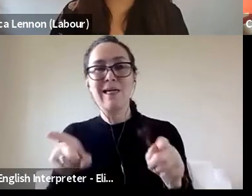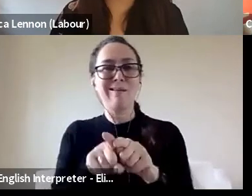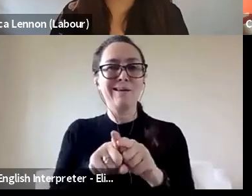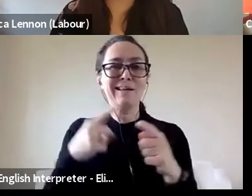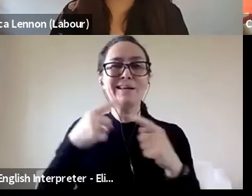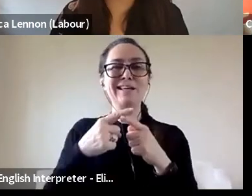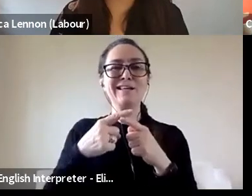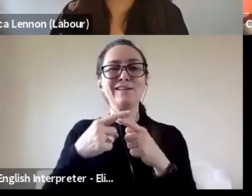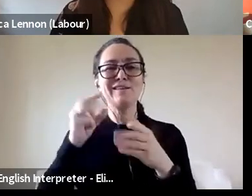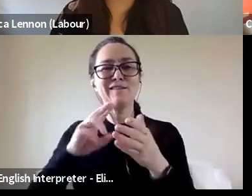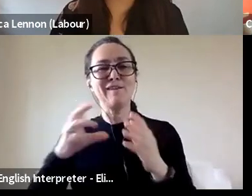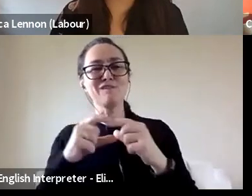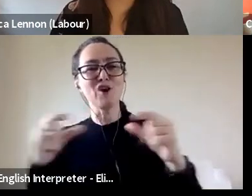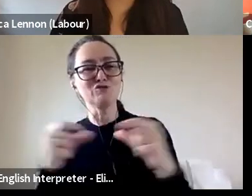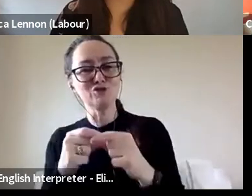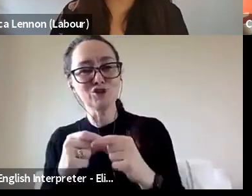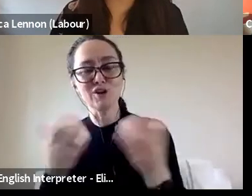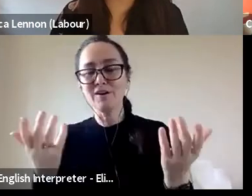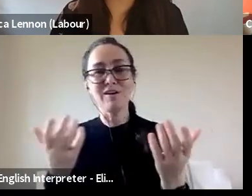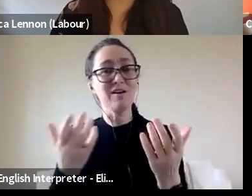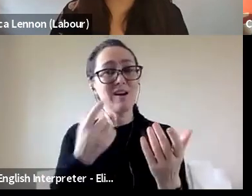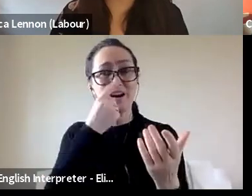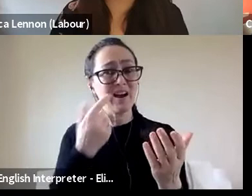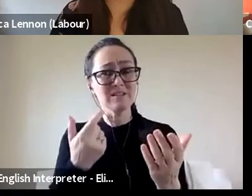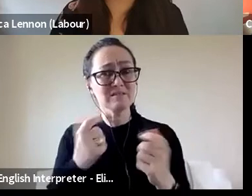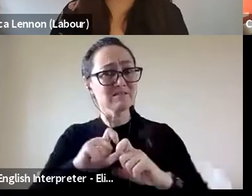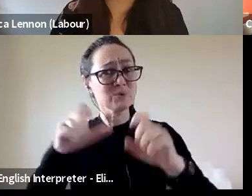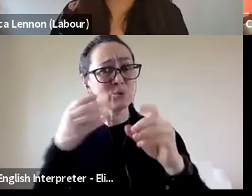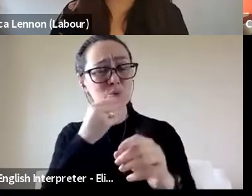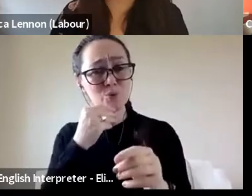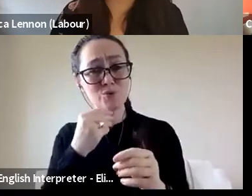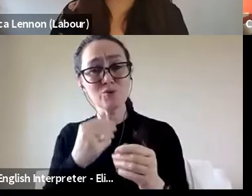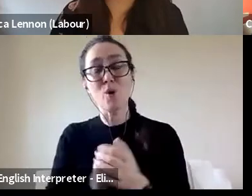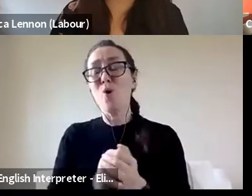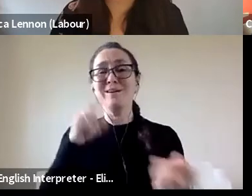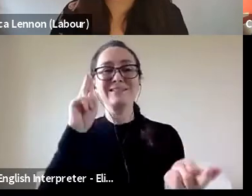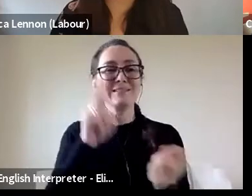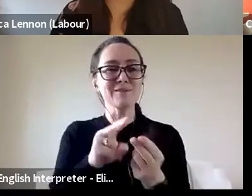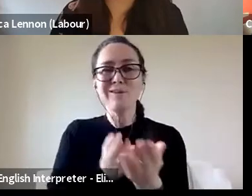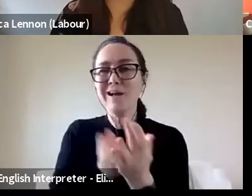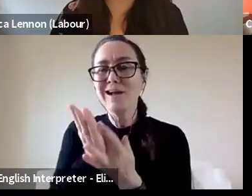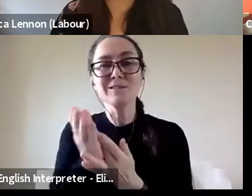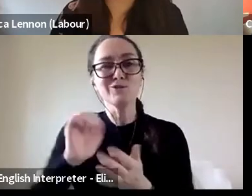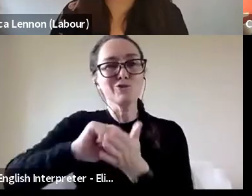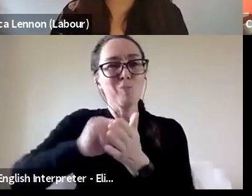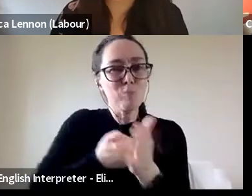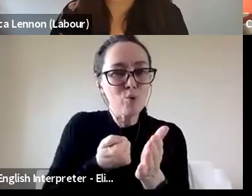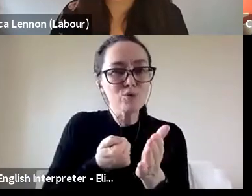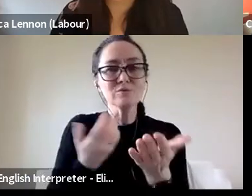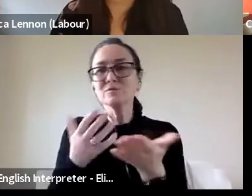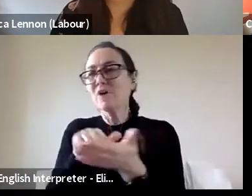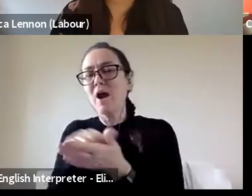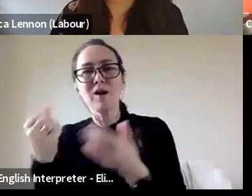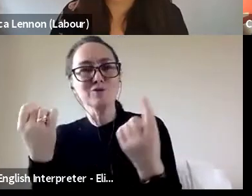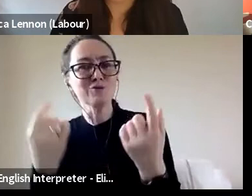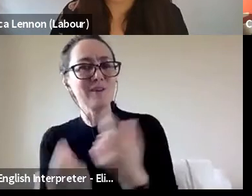packages and things. There could be more discounts, for example, across kind of sports and culture that they can recognise, that they can access.